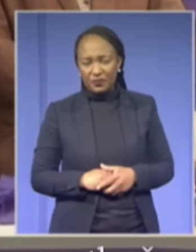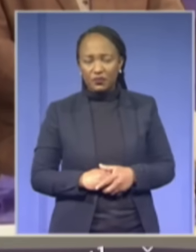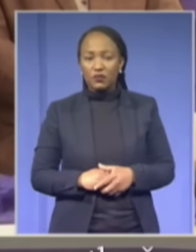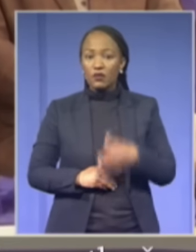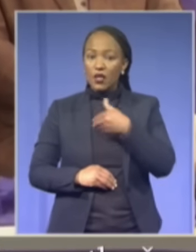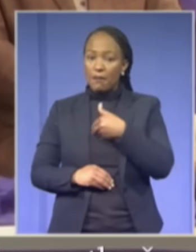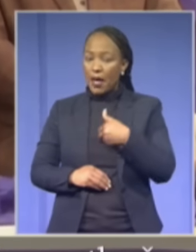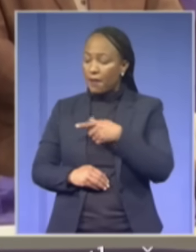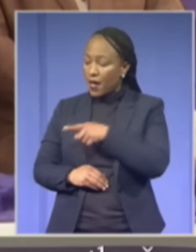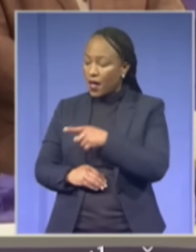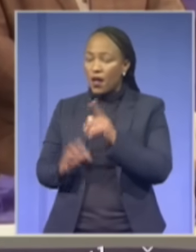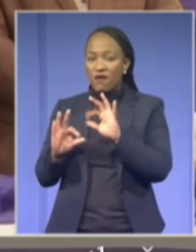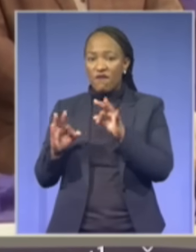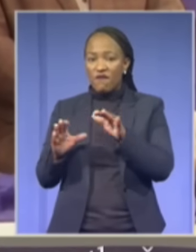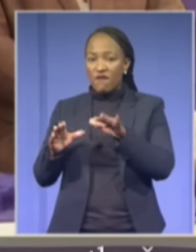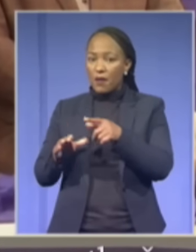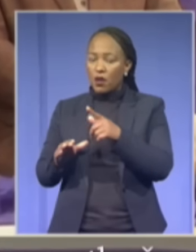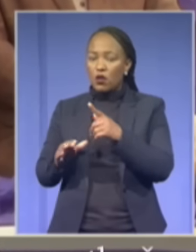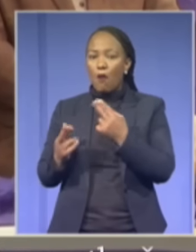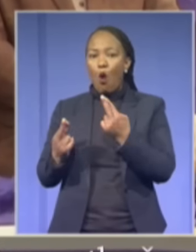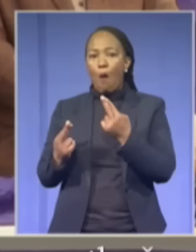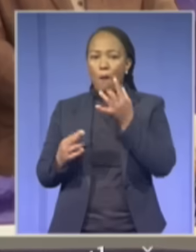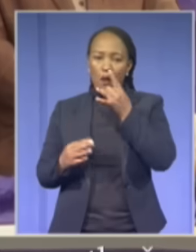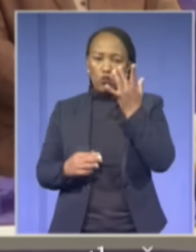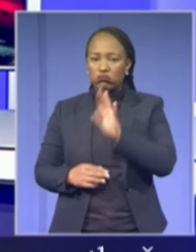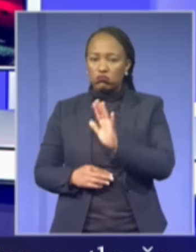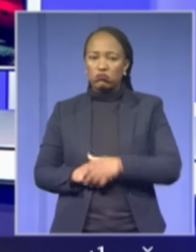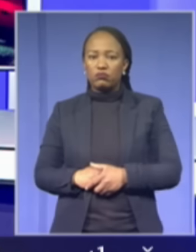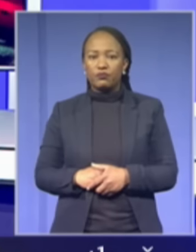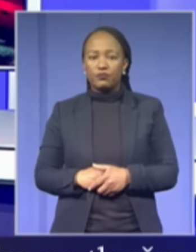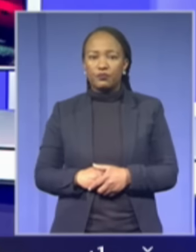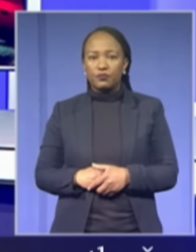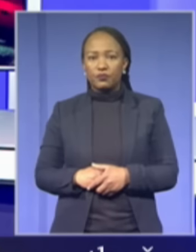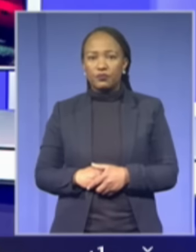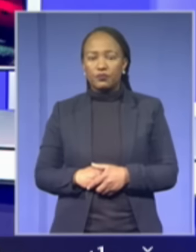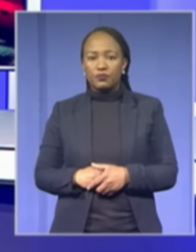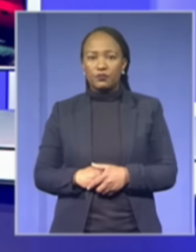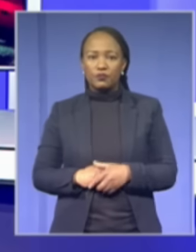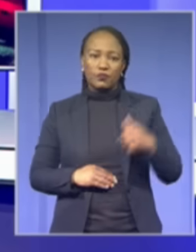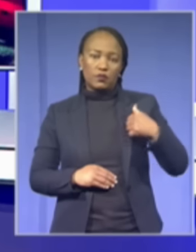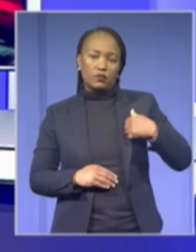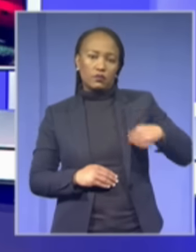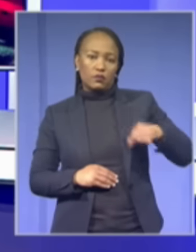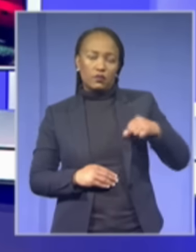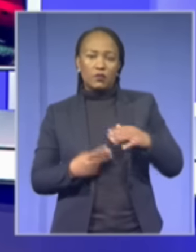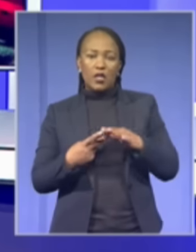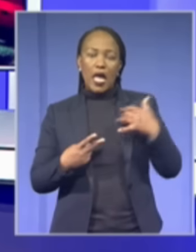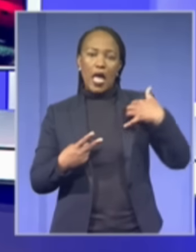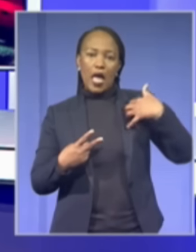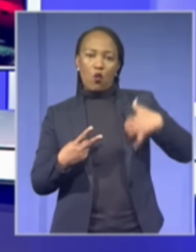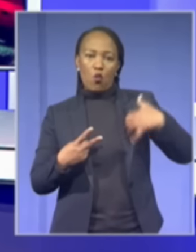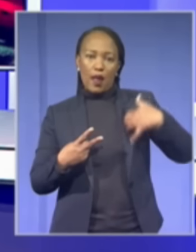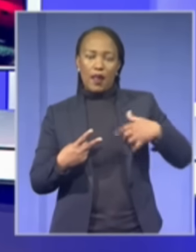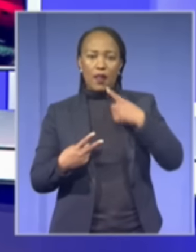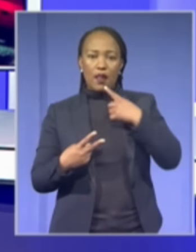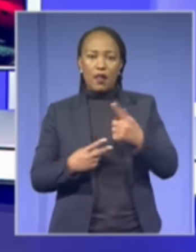Mama, and the family, do not lose hope. Maspalamogolo wa Ekurhuleni o re go begilwe